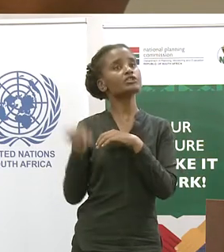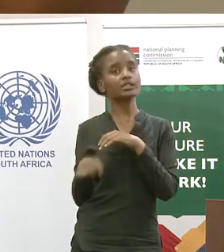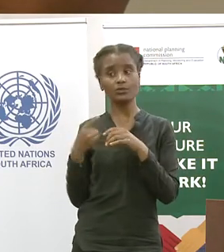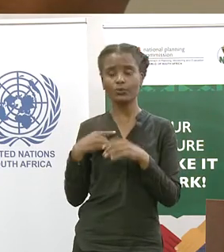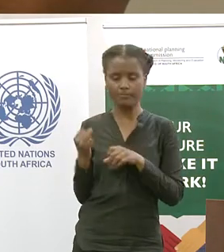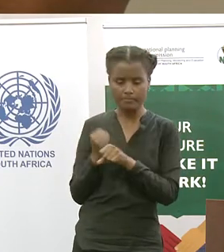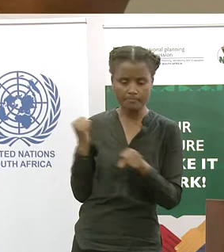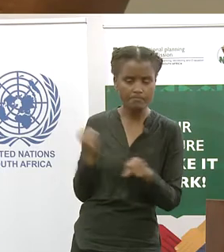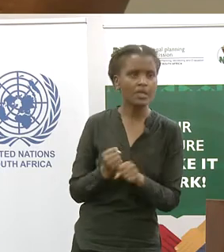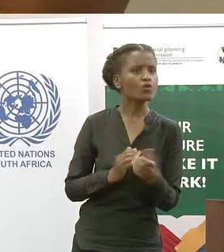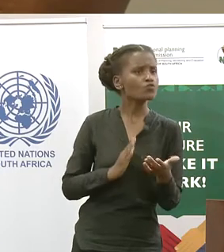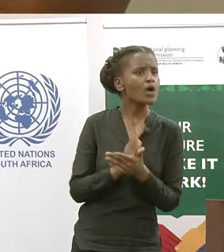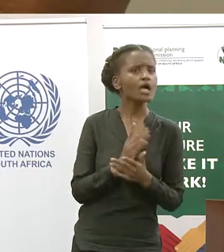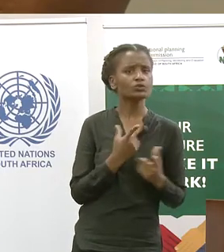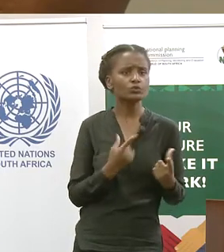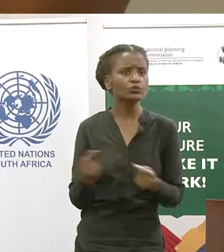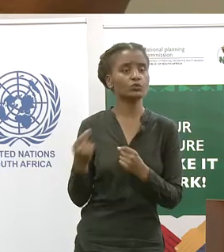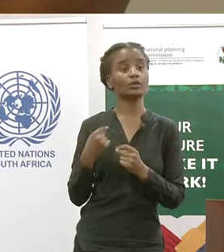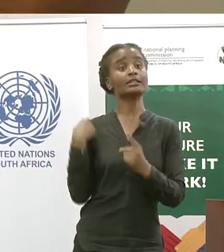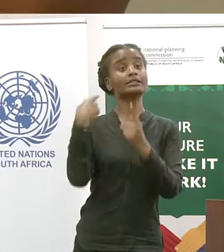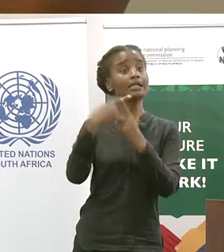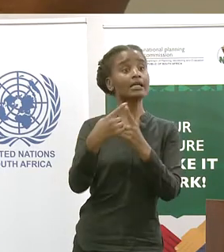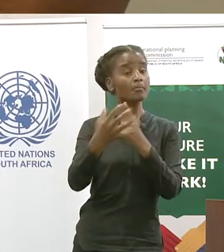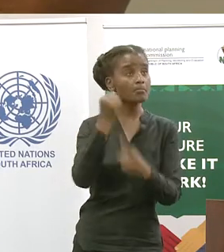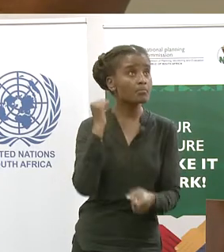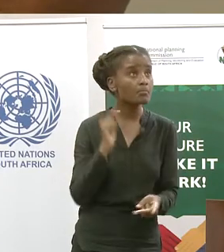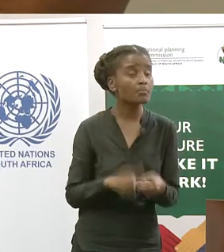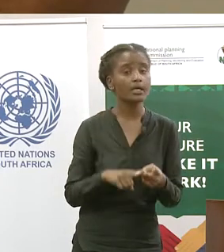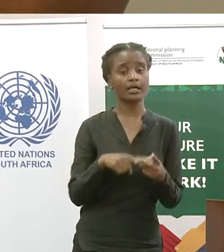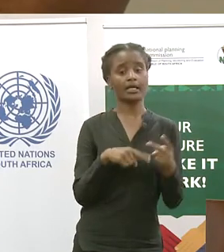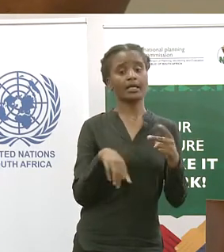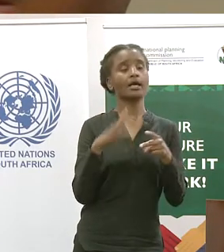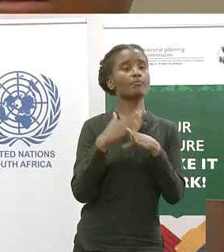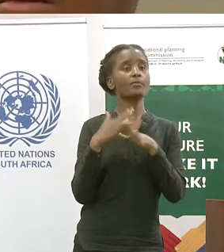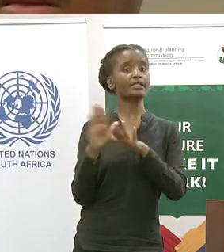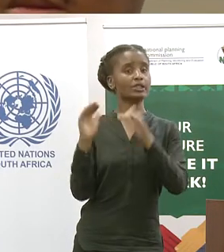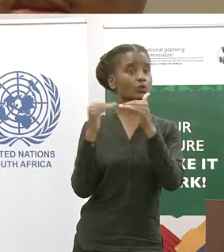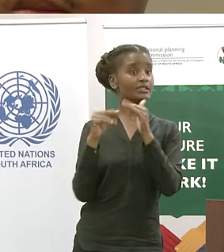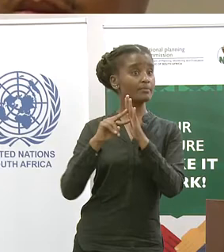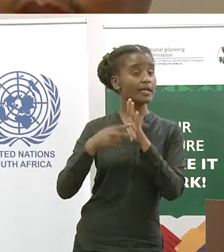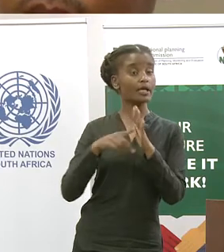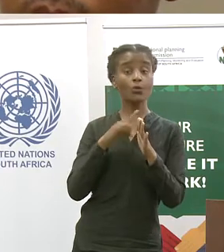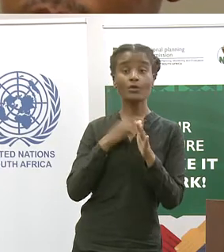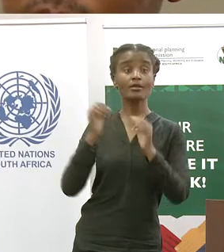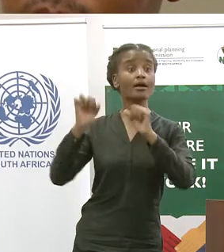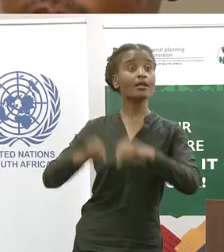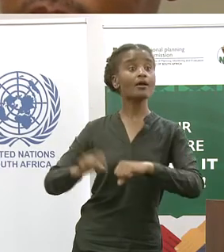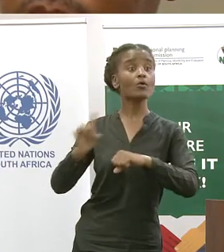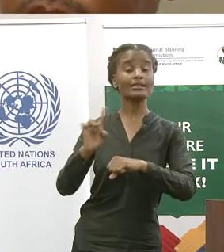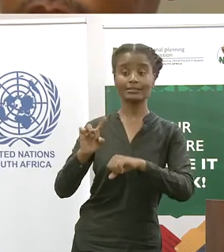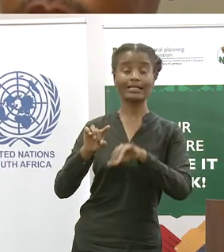targets, we got our employment equity plans. We allowed the Employment Equity Commission to run away with